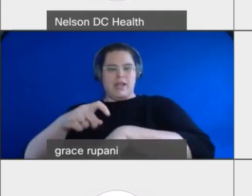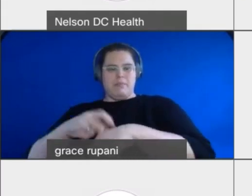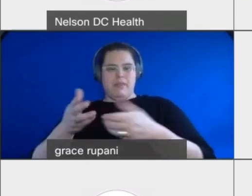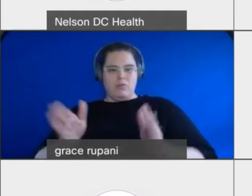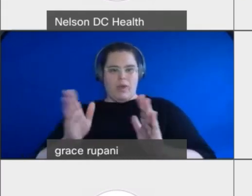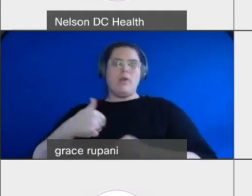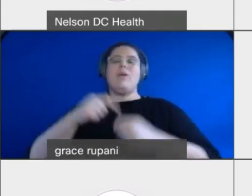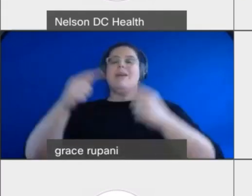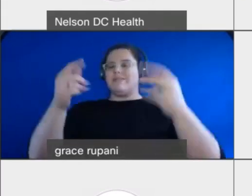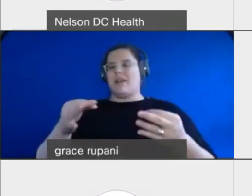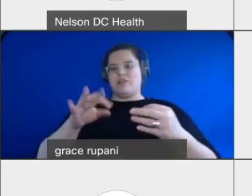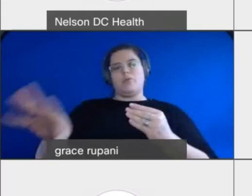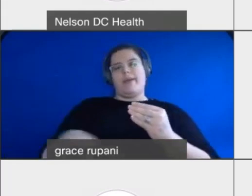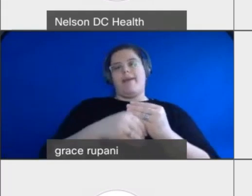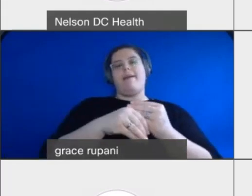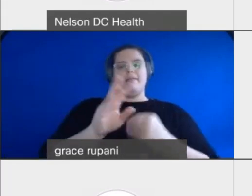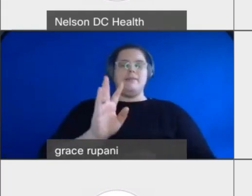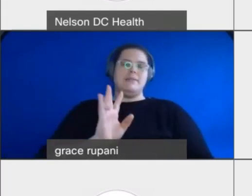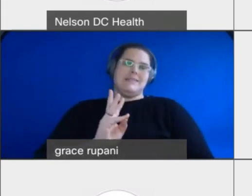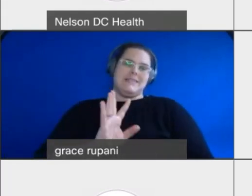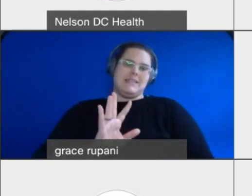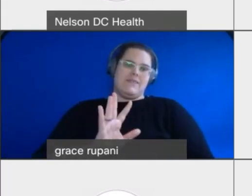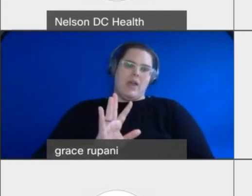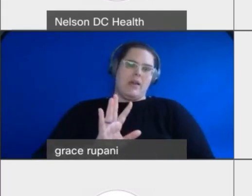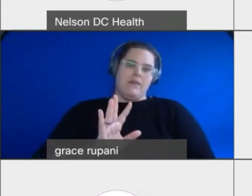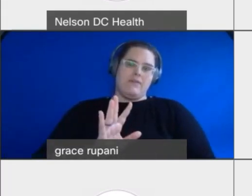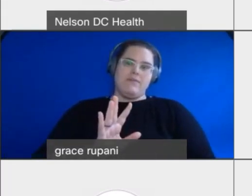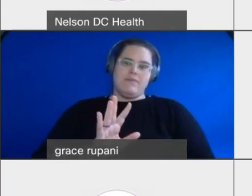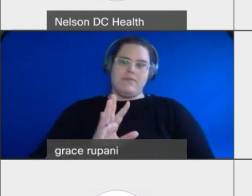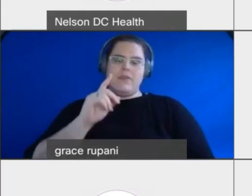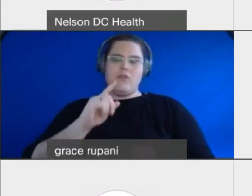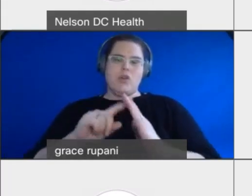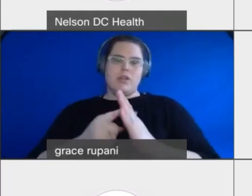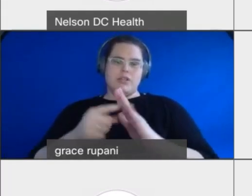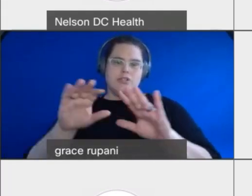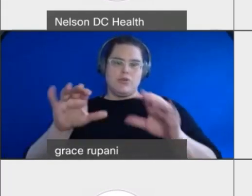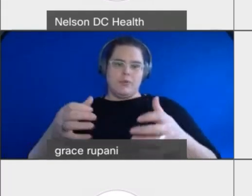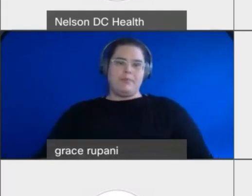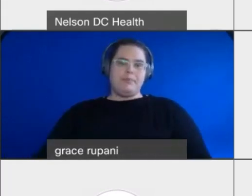to this initial phase of vaccinations.